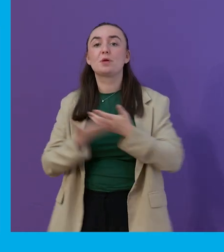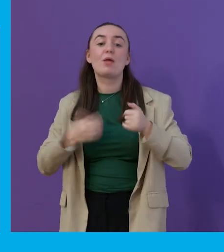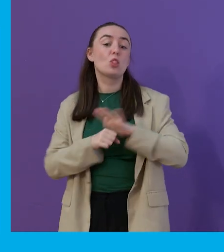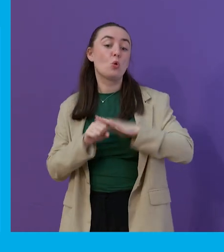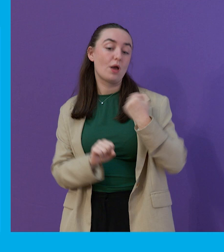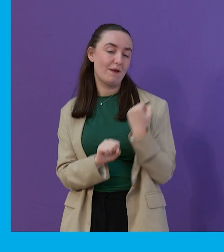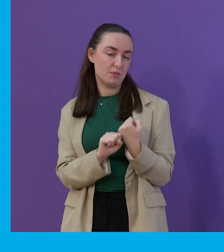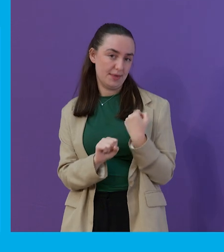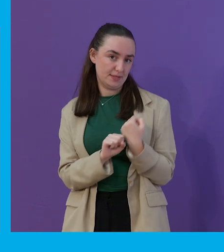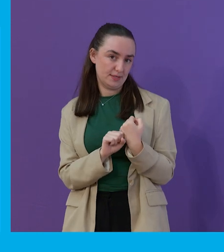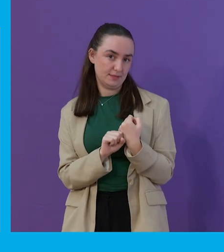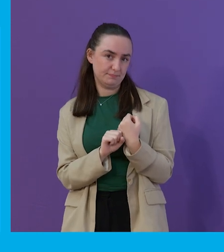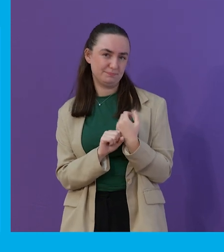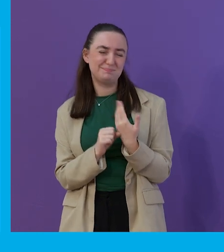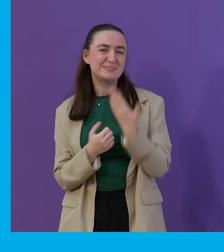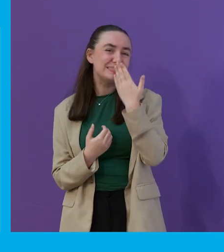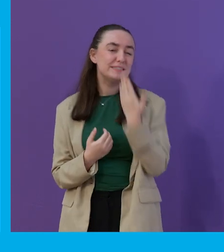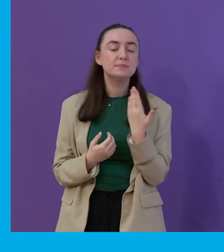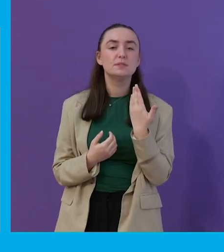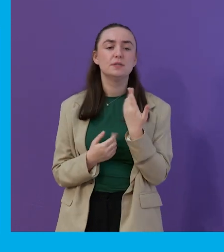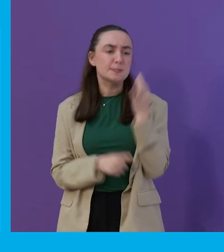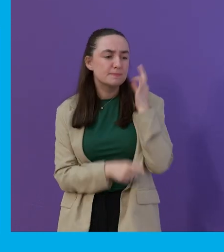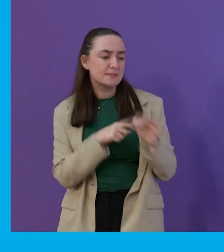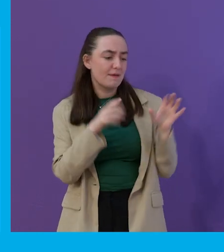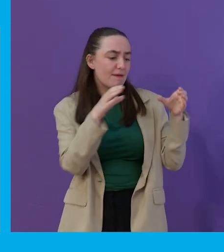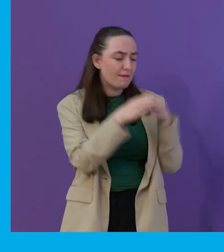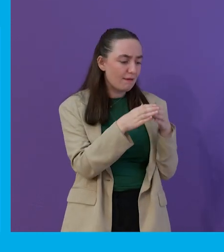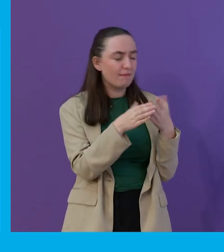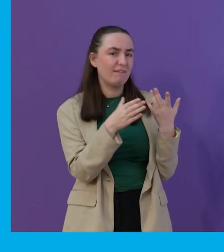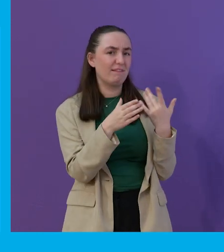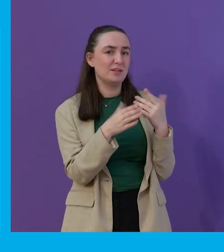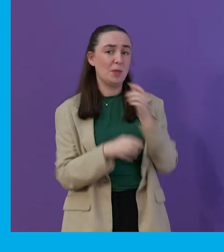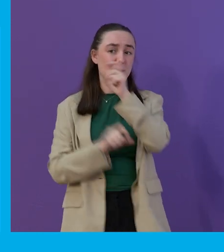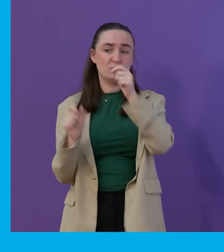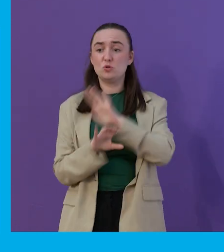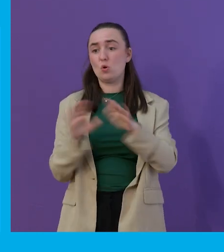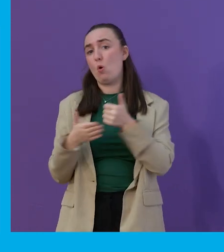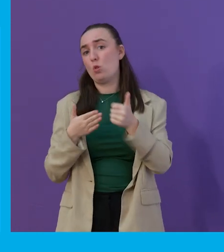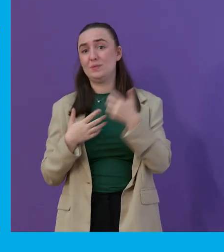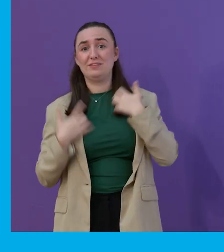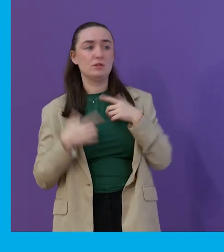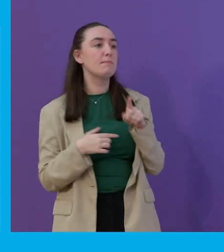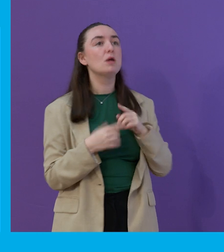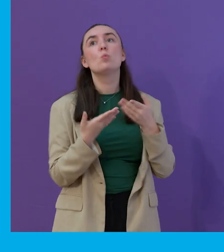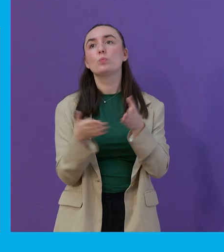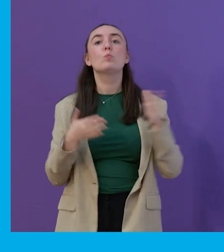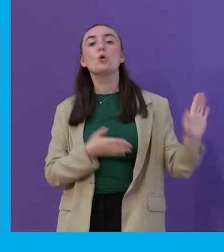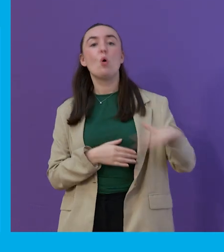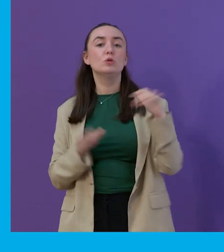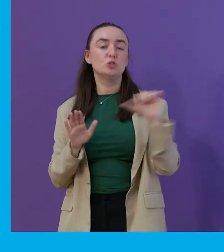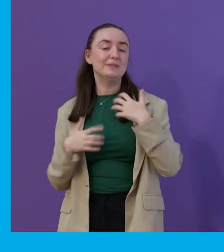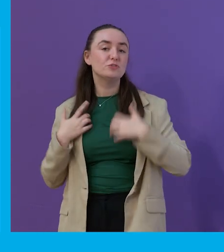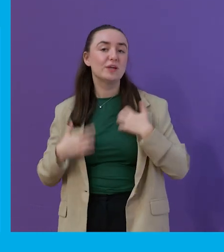not, yeah, it sounds niche or local government. It's about everyone's success. National success has local foundations. If you don't have